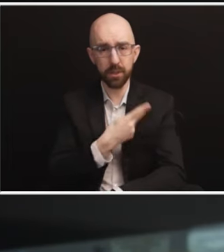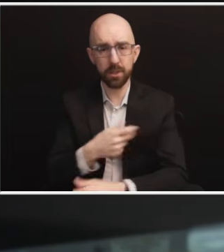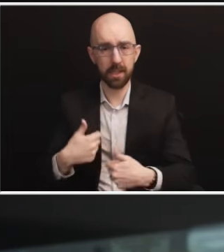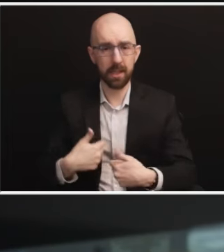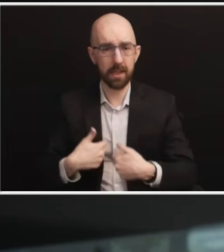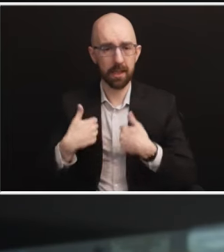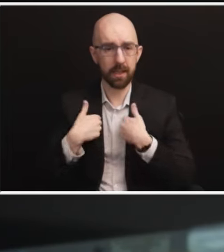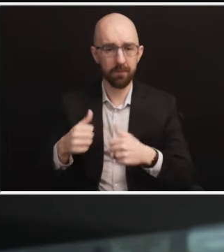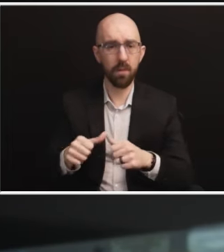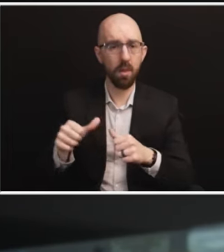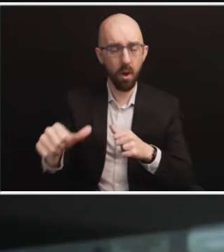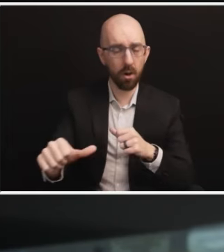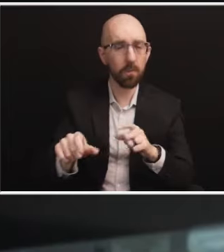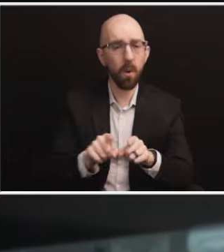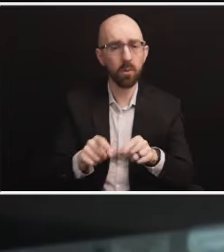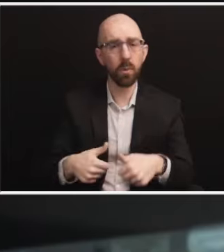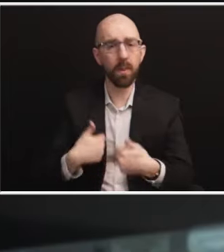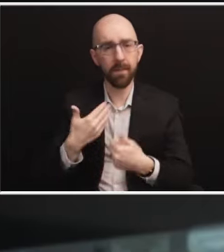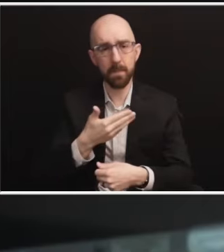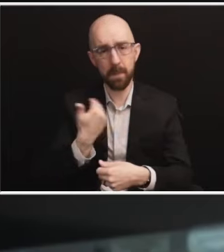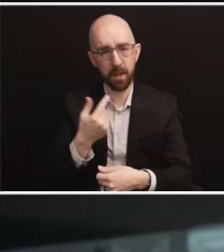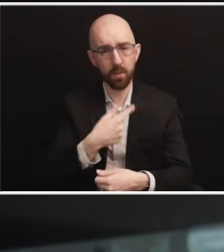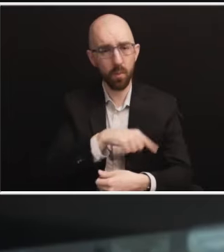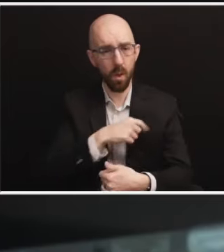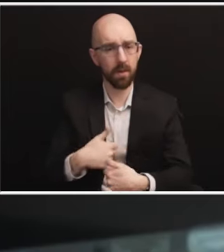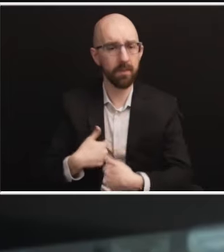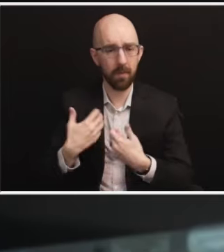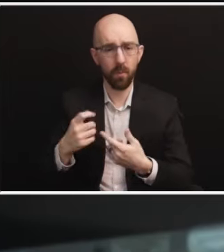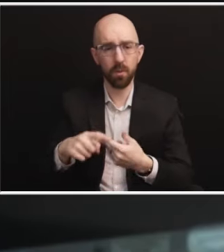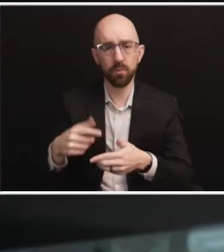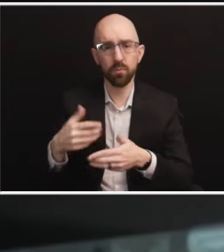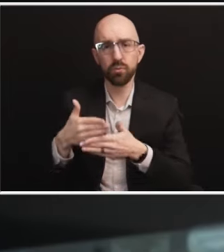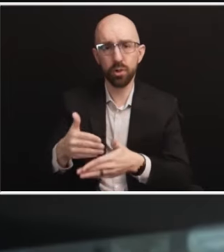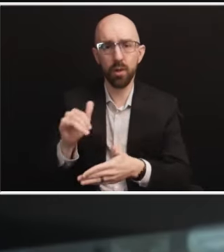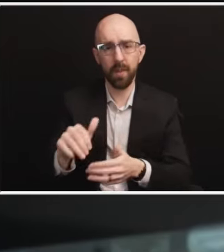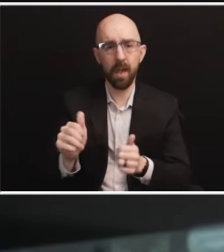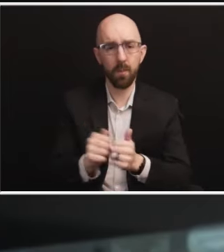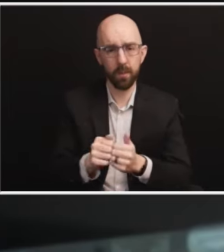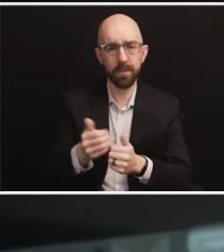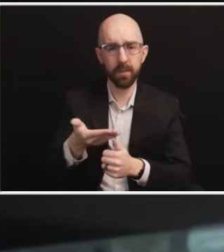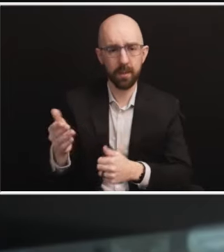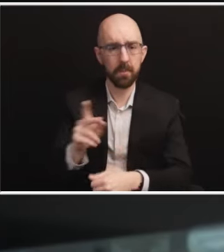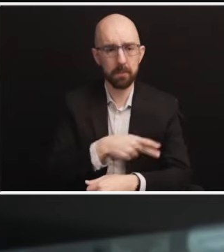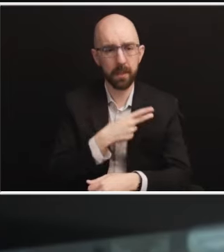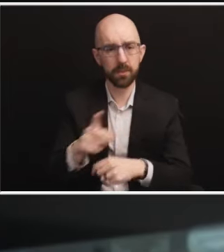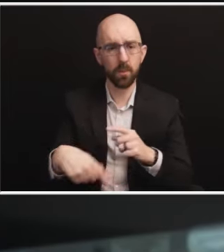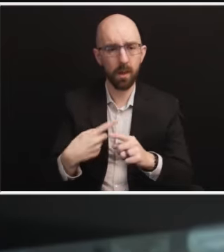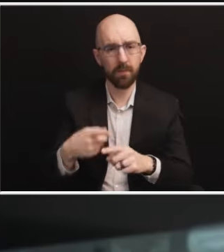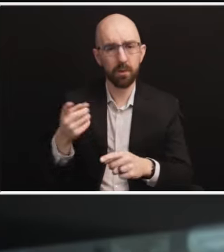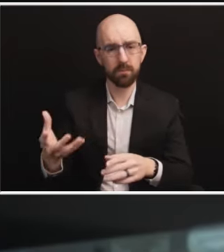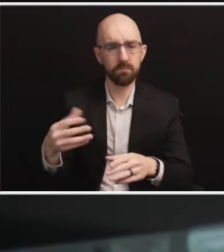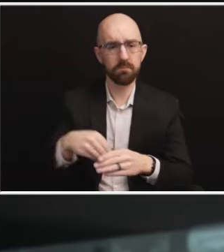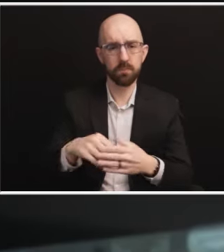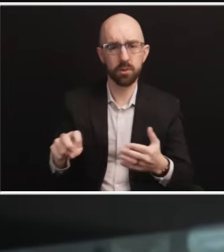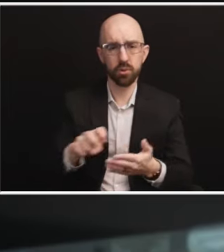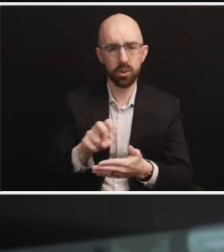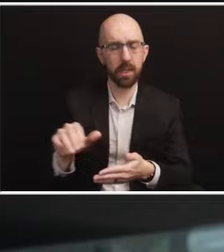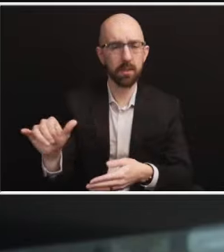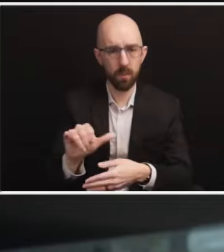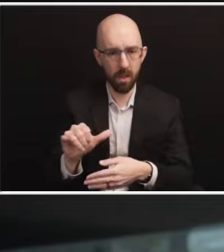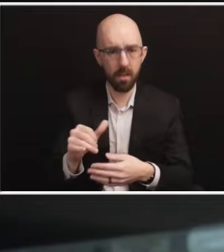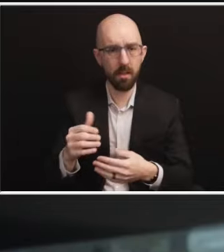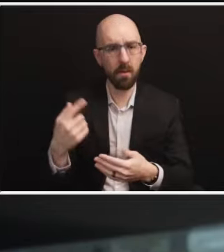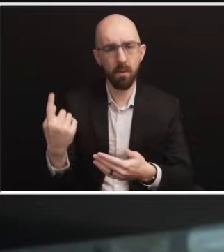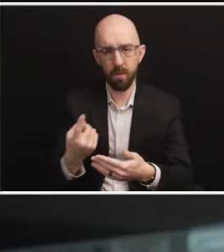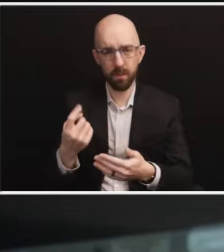but also live better, the quality of life. And we want to share that with these patients, and we are part of this journey as well. We always advocate